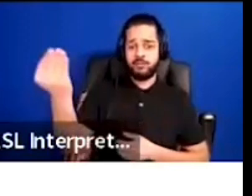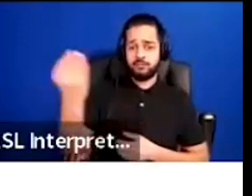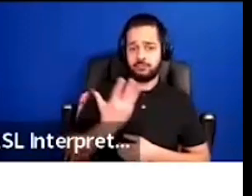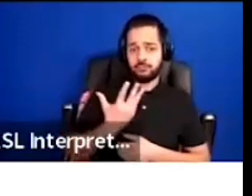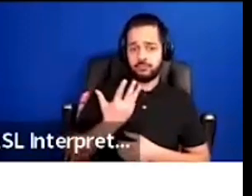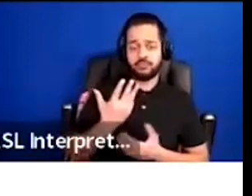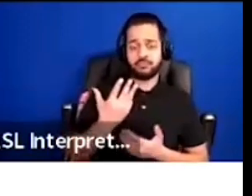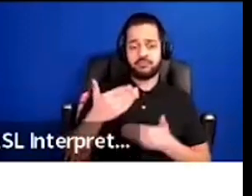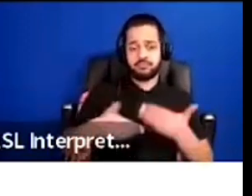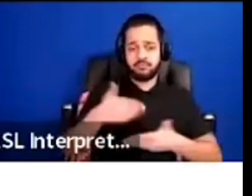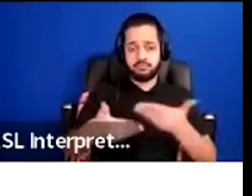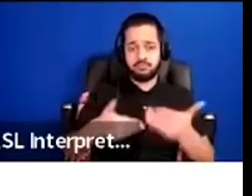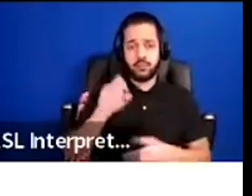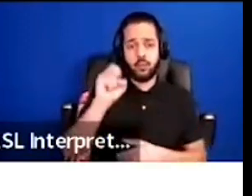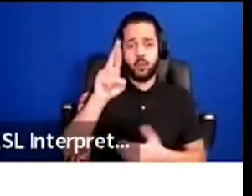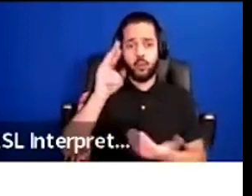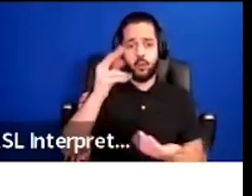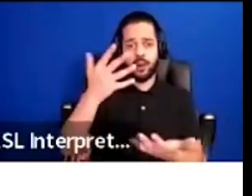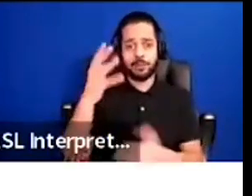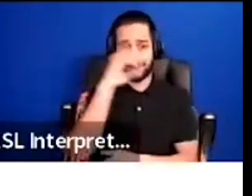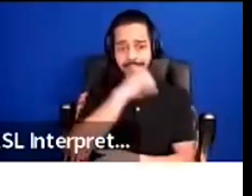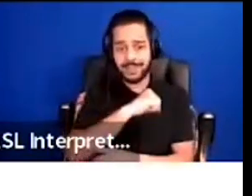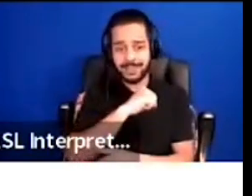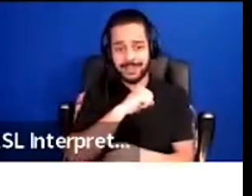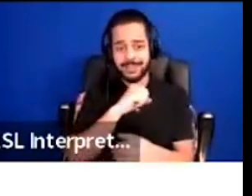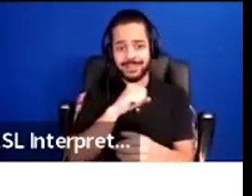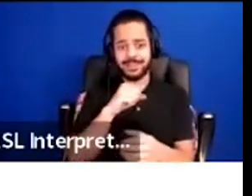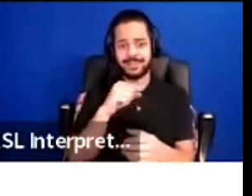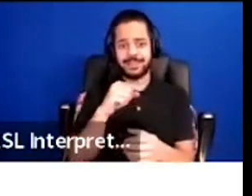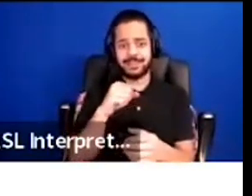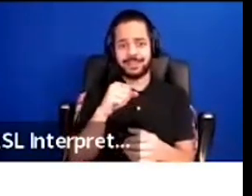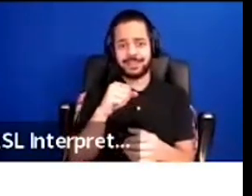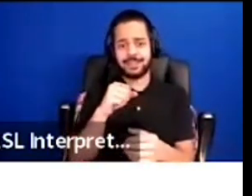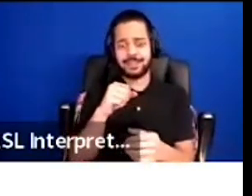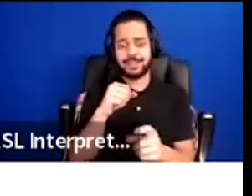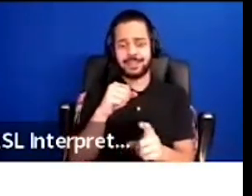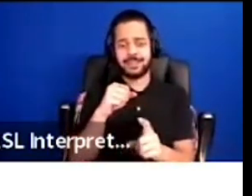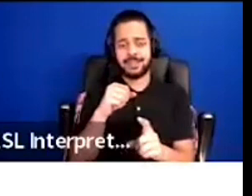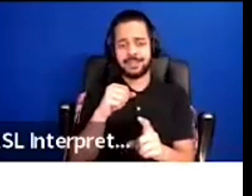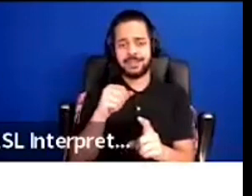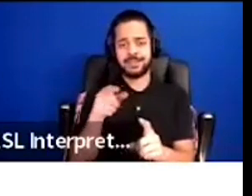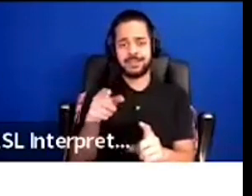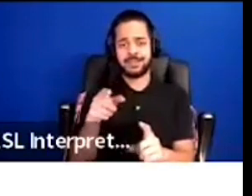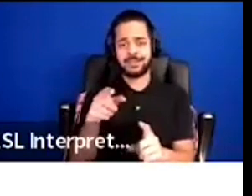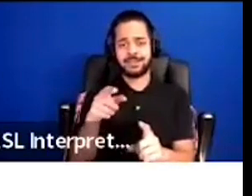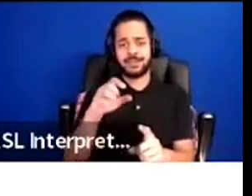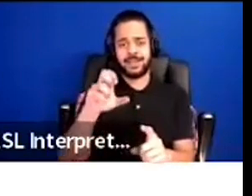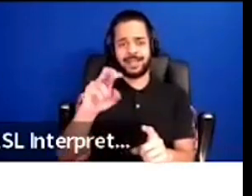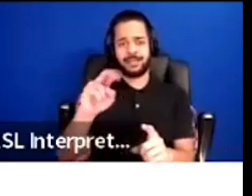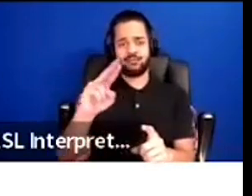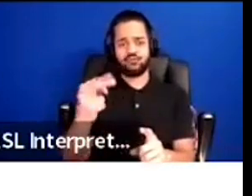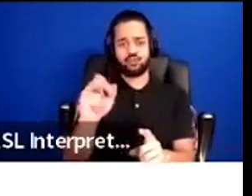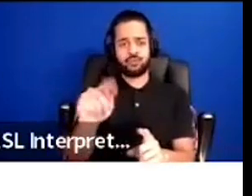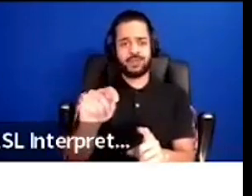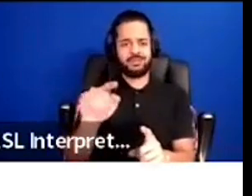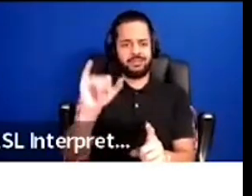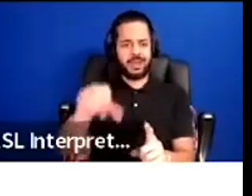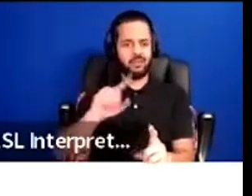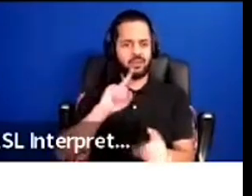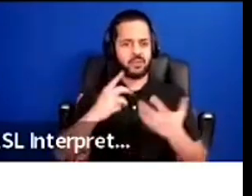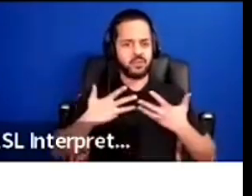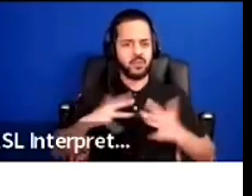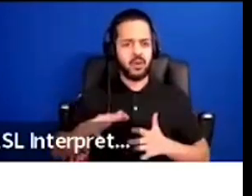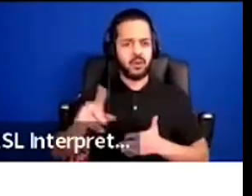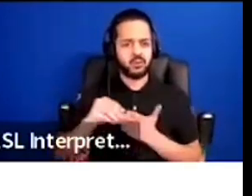even something fun or enriching, and that's not what you want. You don't want a kid to miss out on enrichment activities